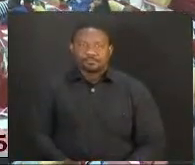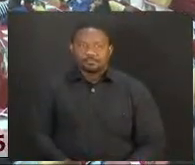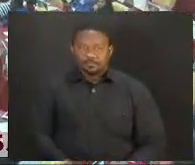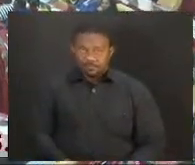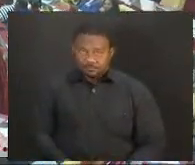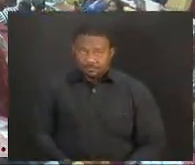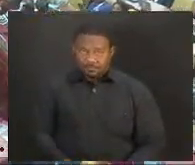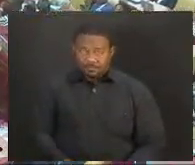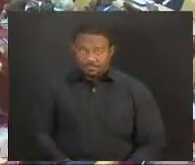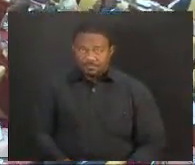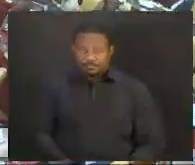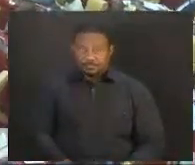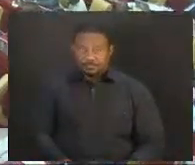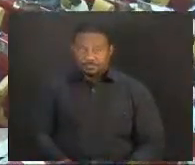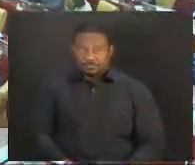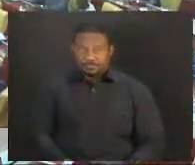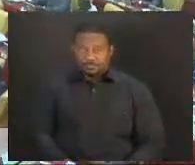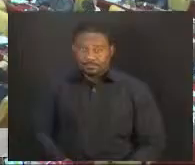Speaker,